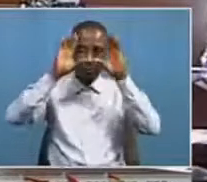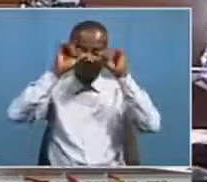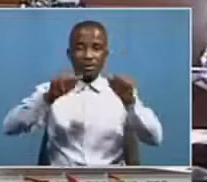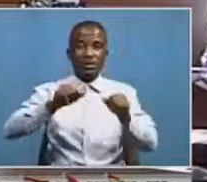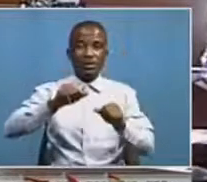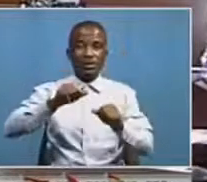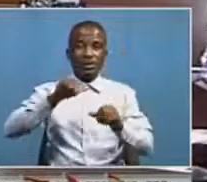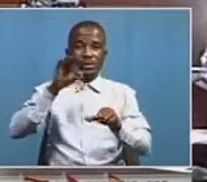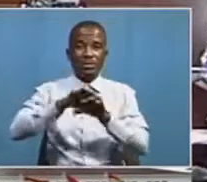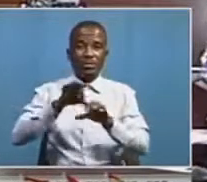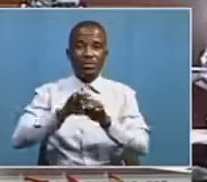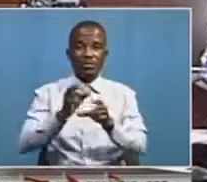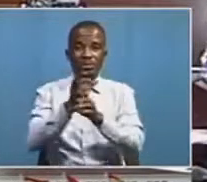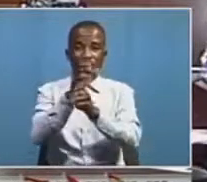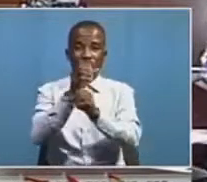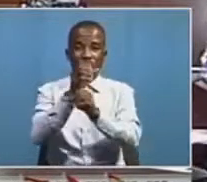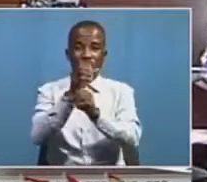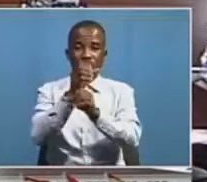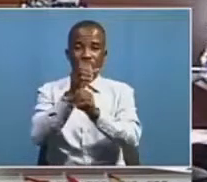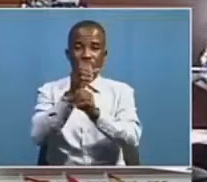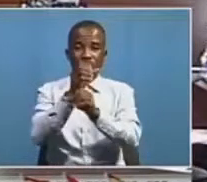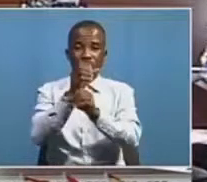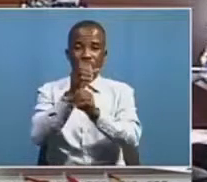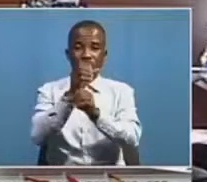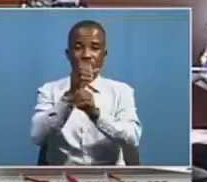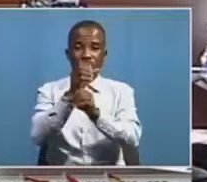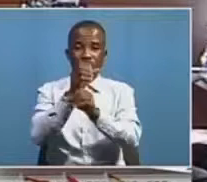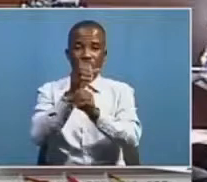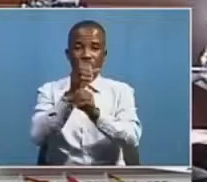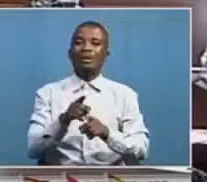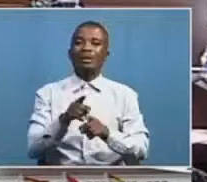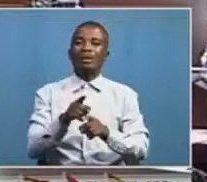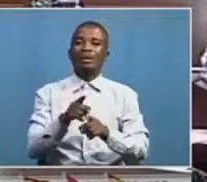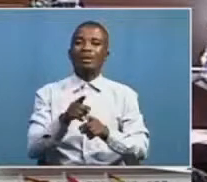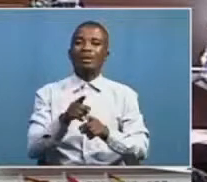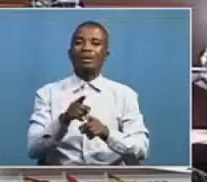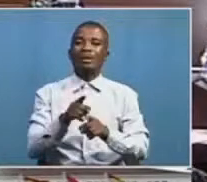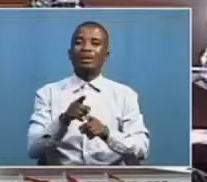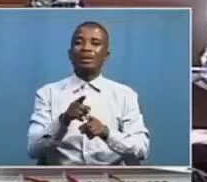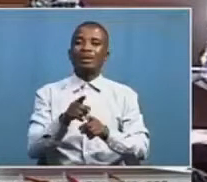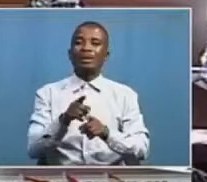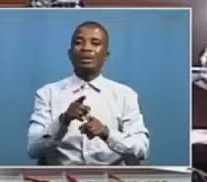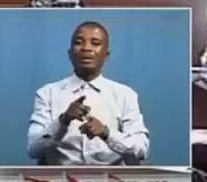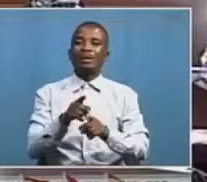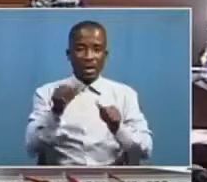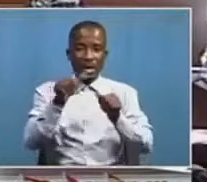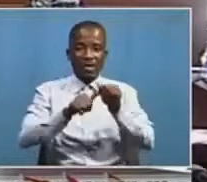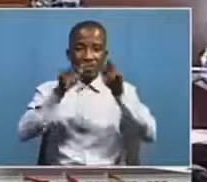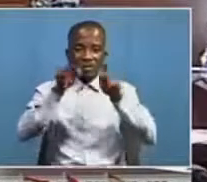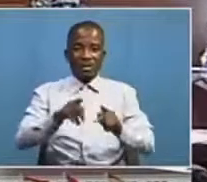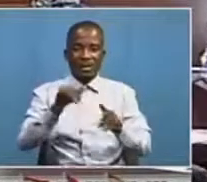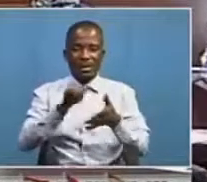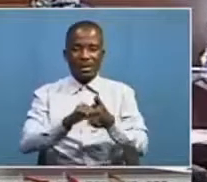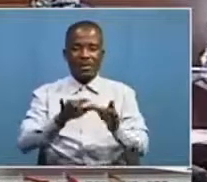votes obtained by different candidates? Answer: yes. Question: anybody who does